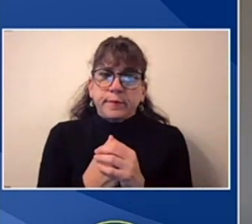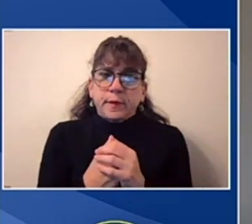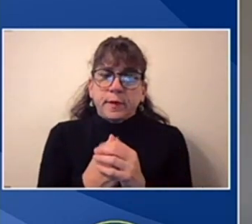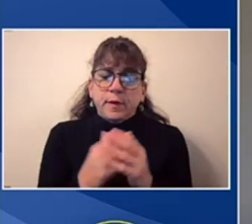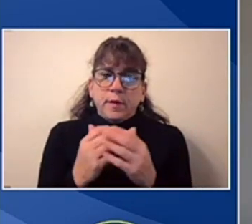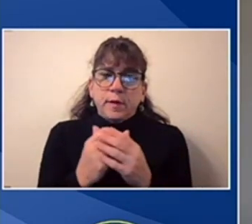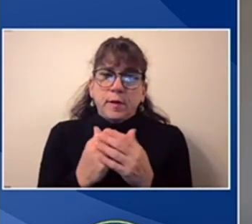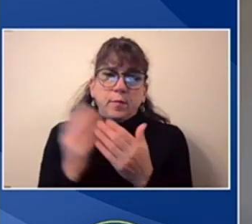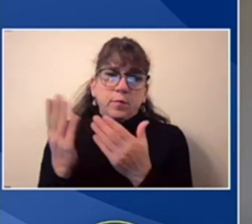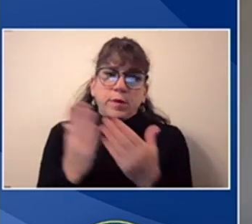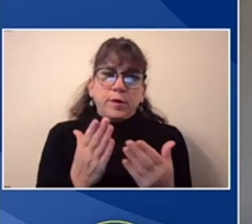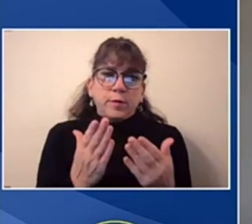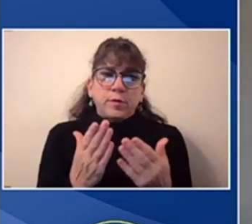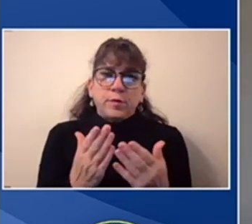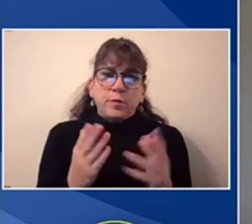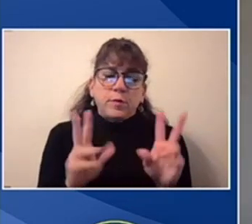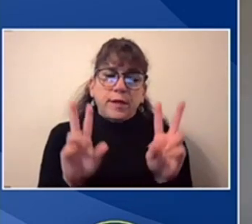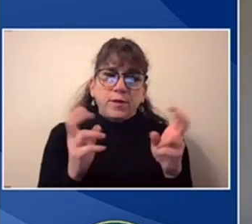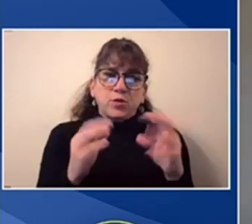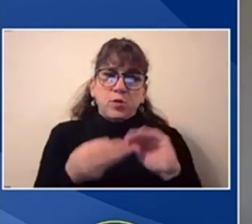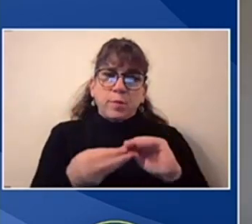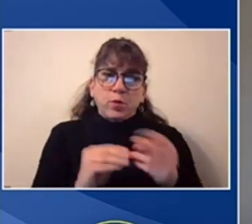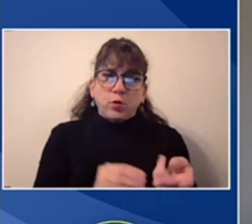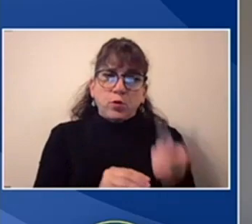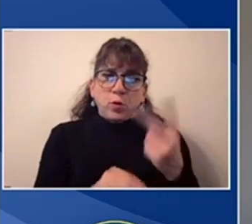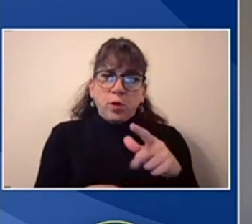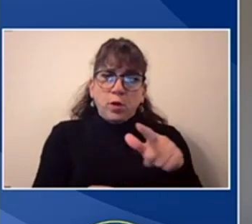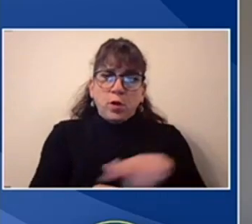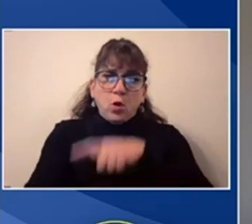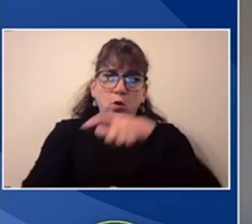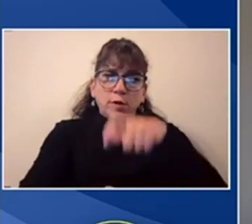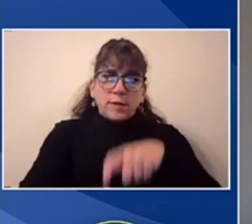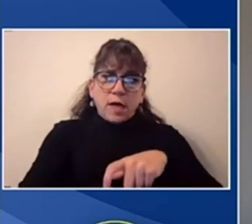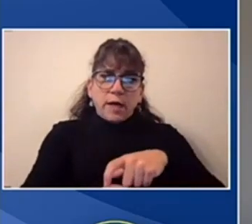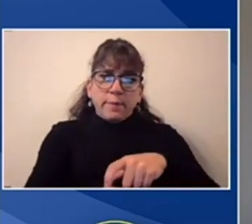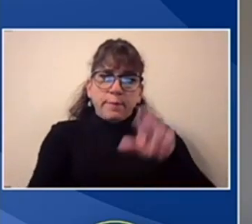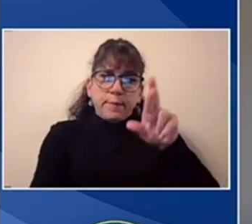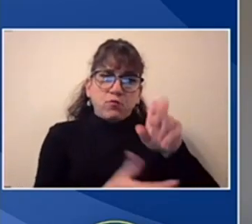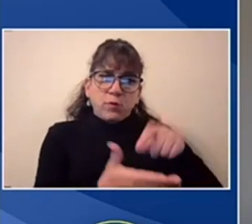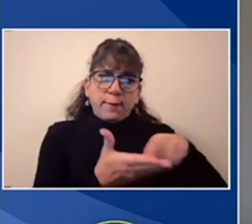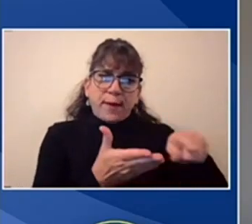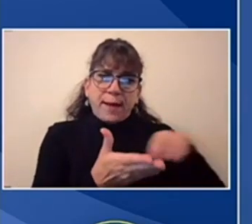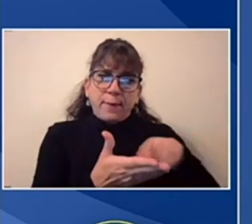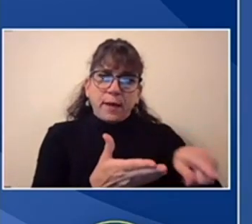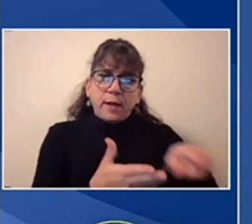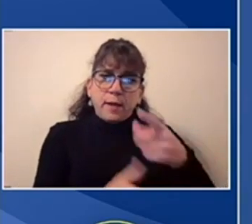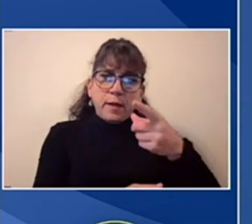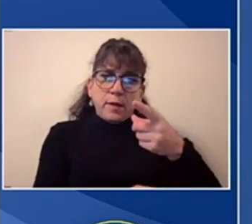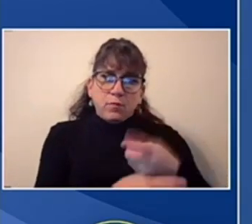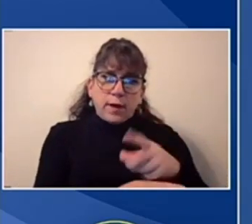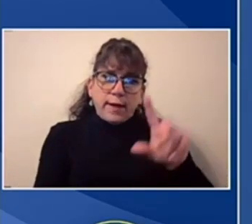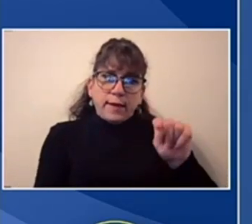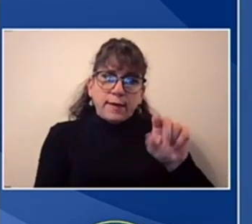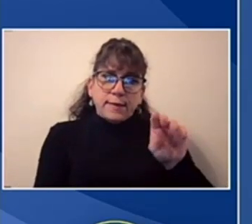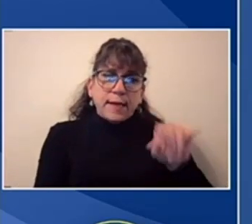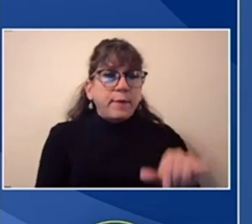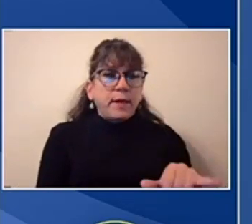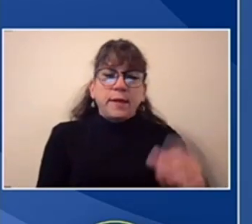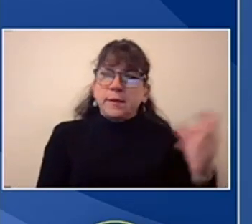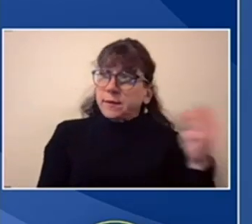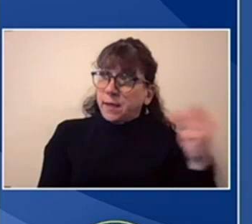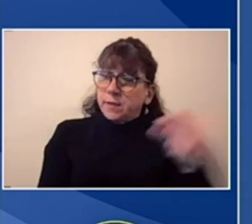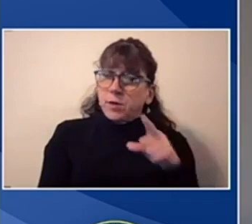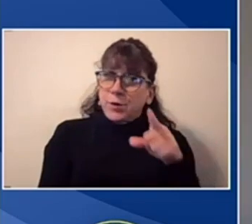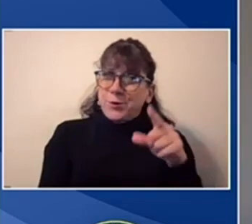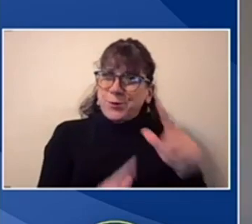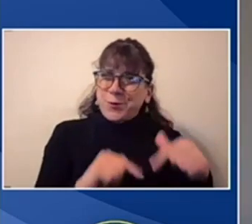issue number two on this, which is the long time in repayment, correct, Tammy? Yes, ma'am. Right. And you're up